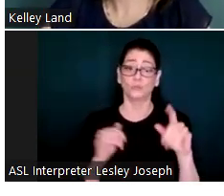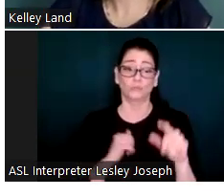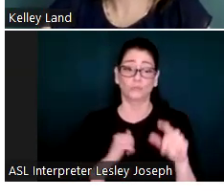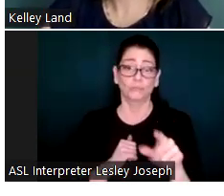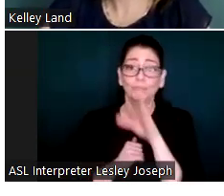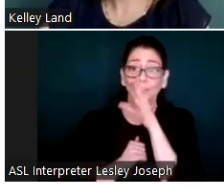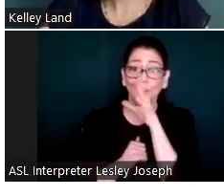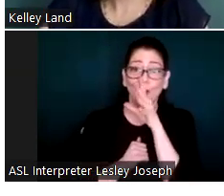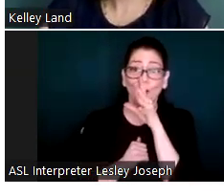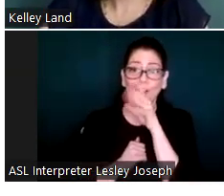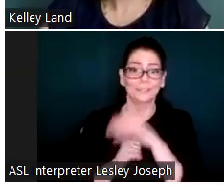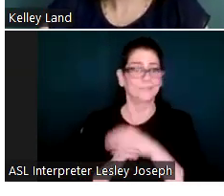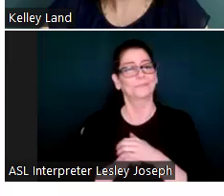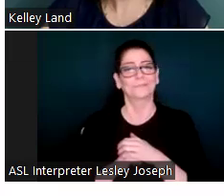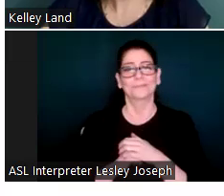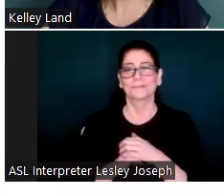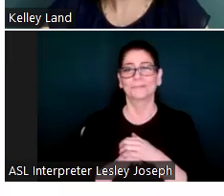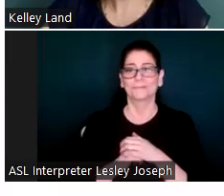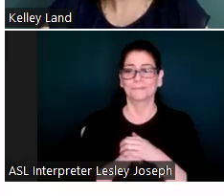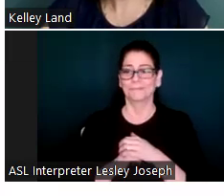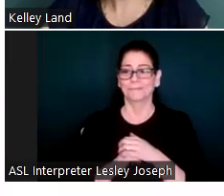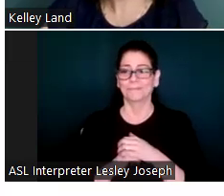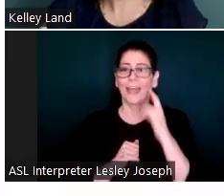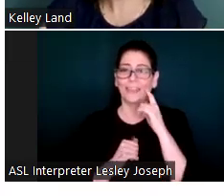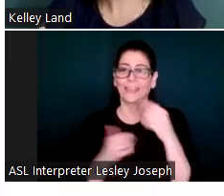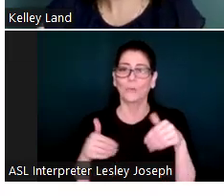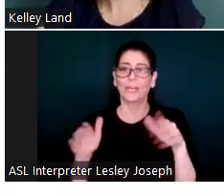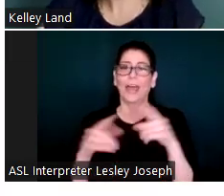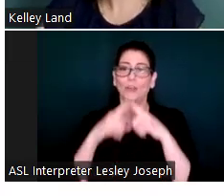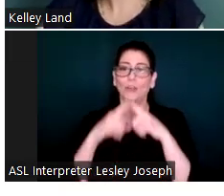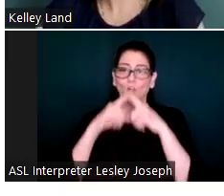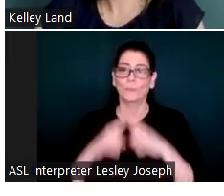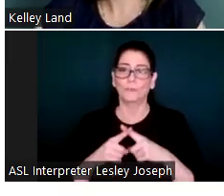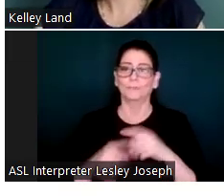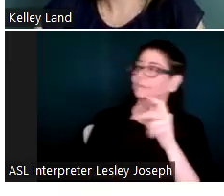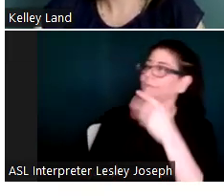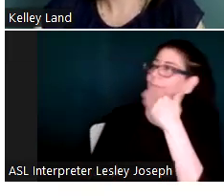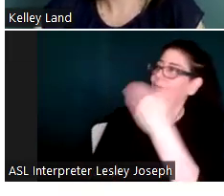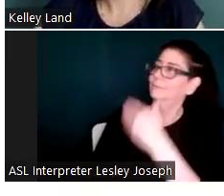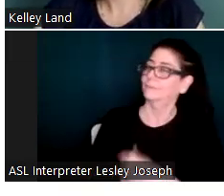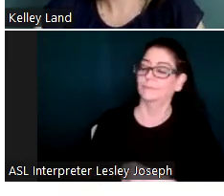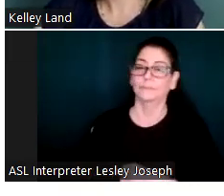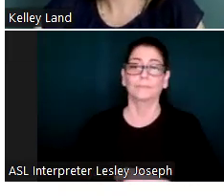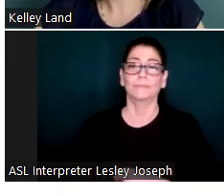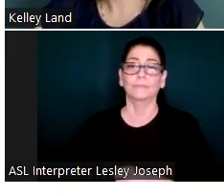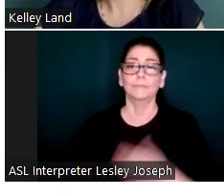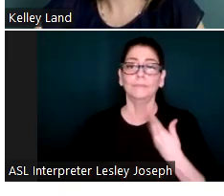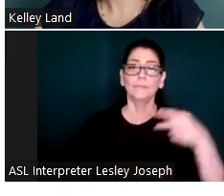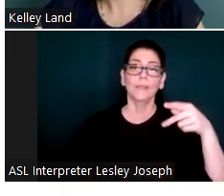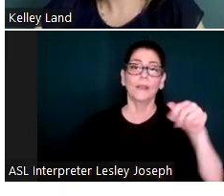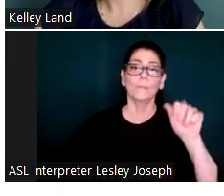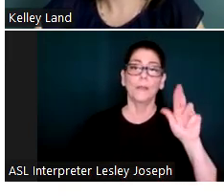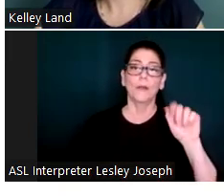talk, Scott. I think it's going to give you an opportunity to unmute. Go ahead. Hi, thank you. I'm a paralegal at